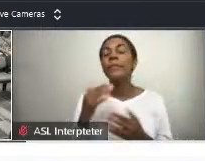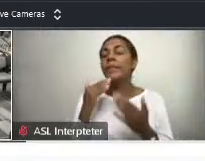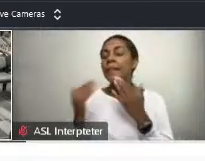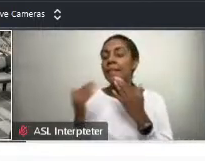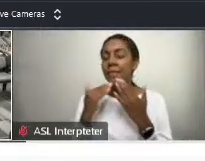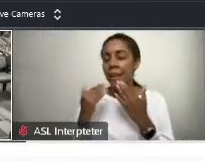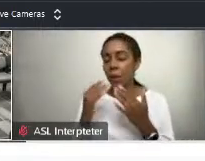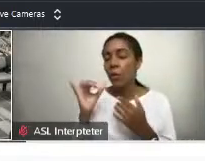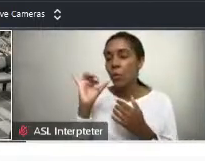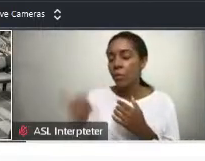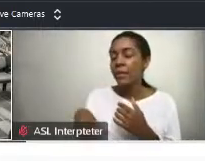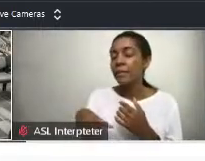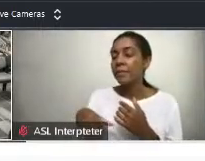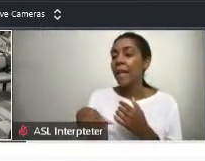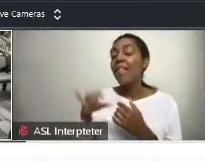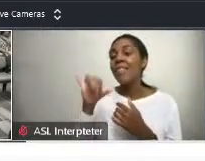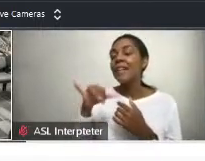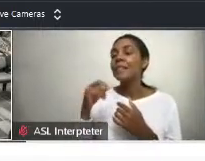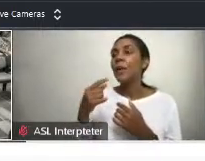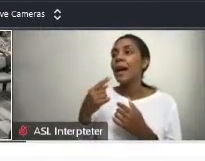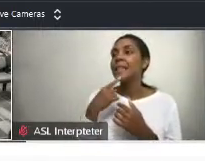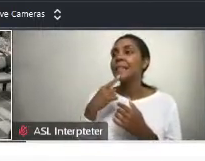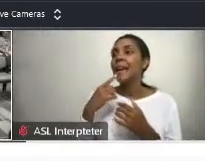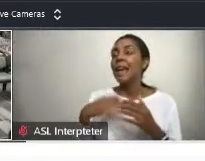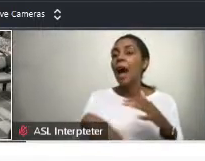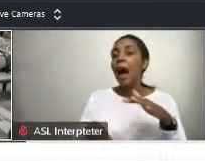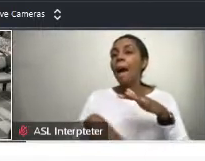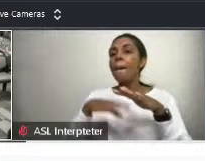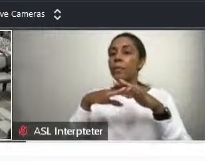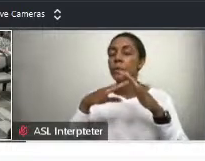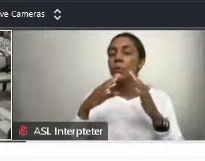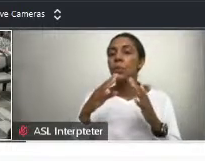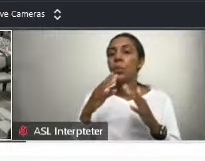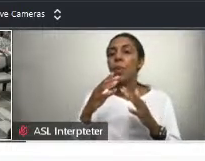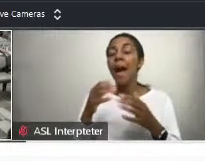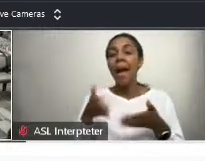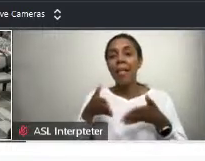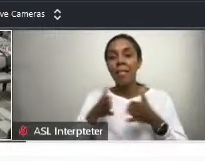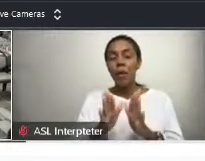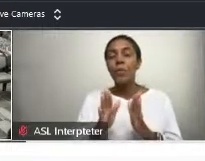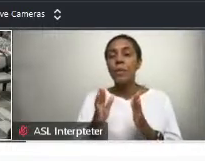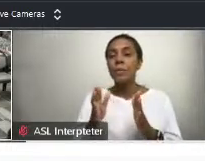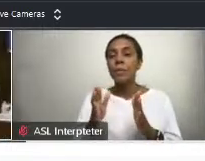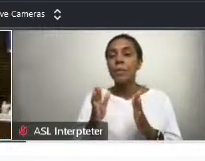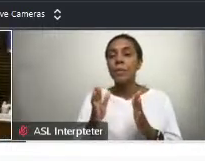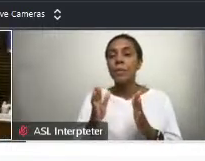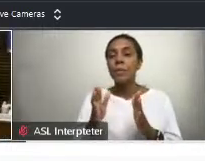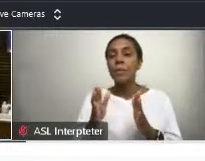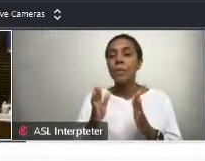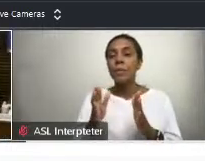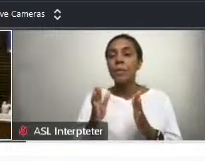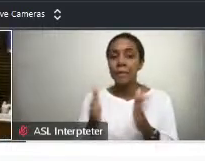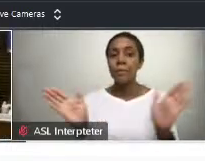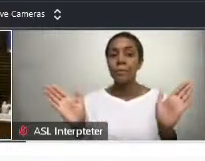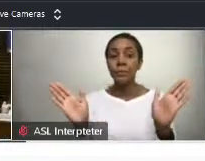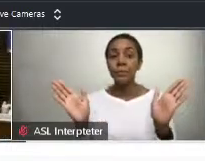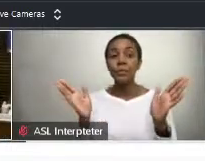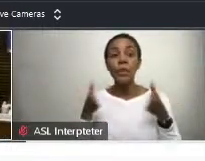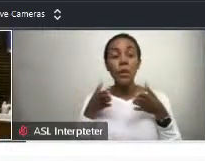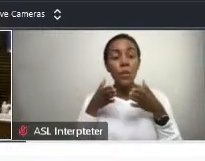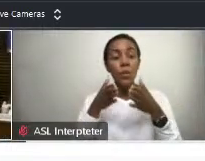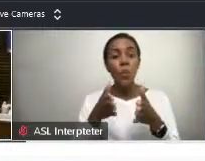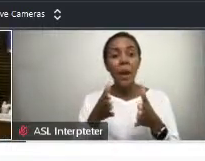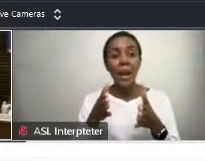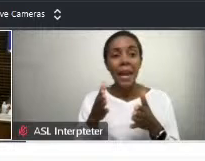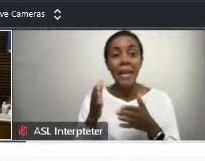Chief's point, that's why it says up to, because allow them some expansion to get that scope and scale. the way professional services typically work, I